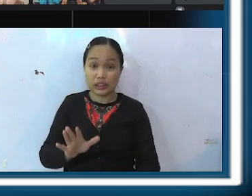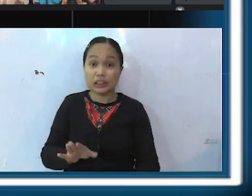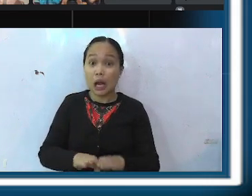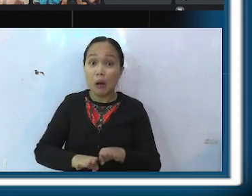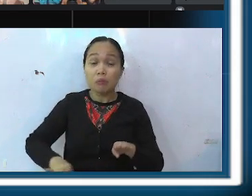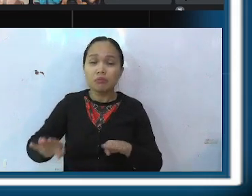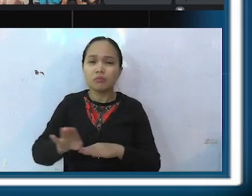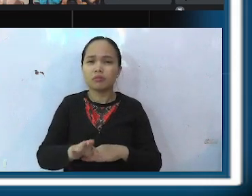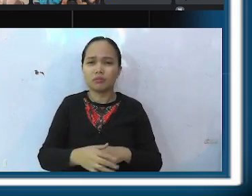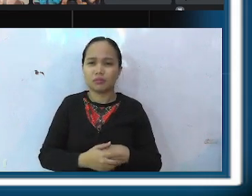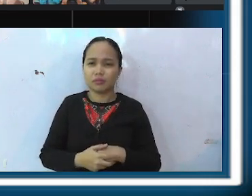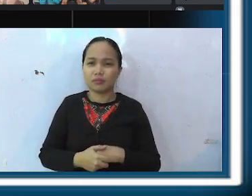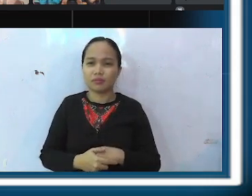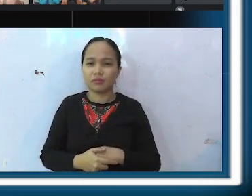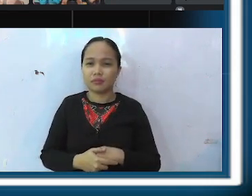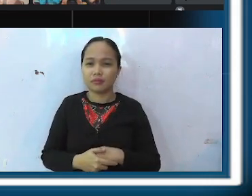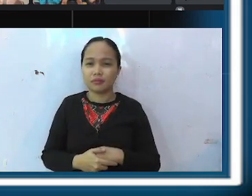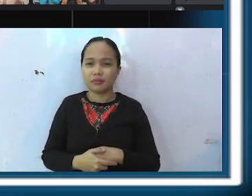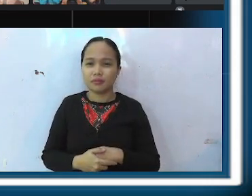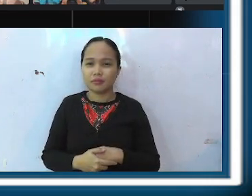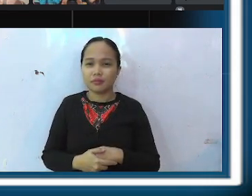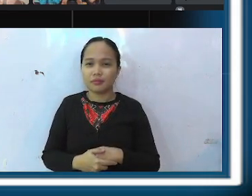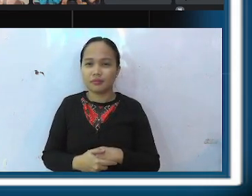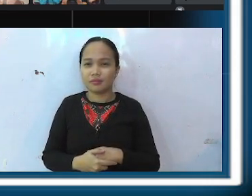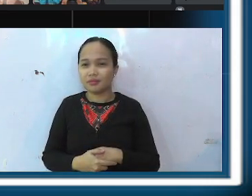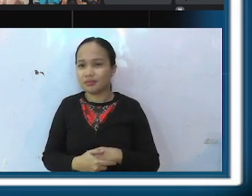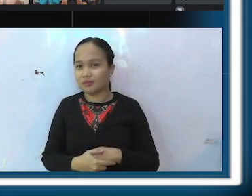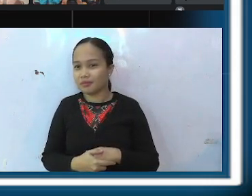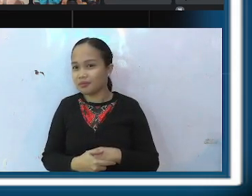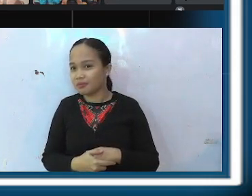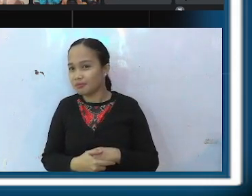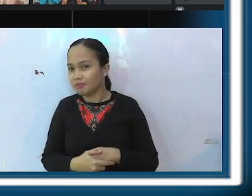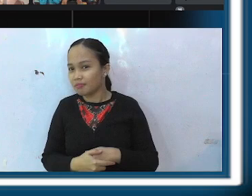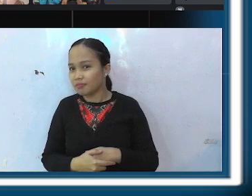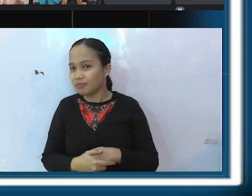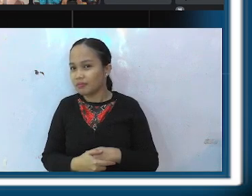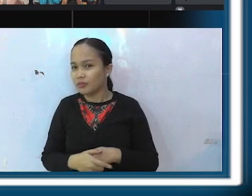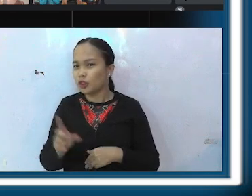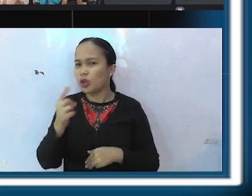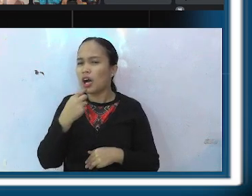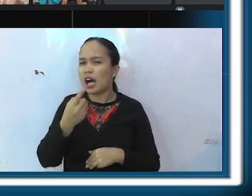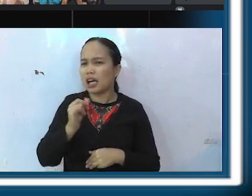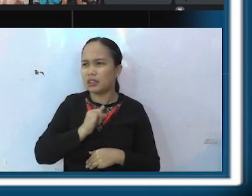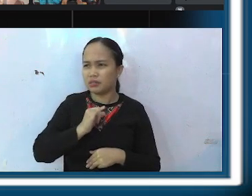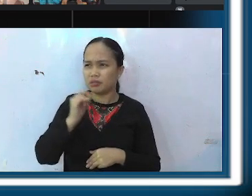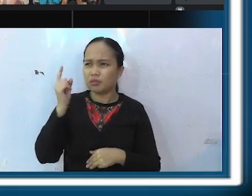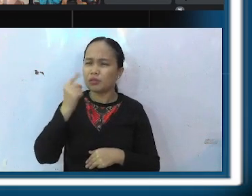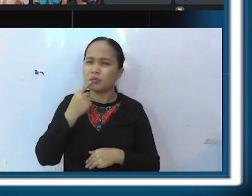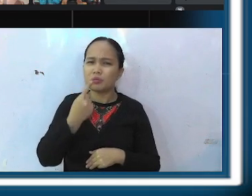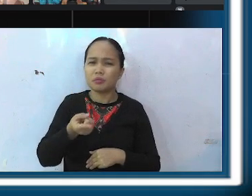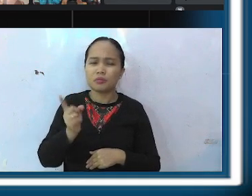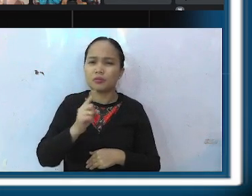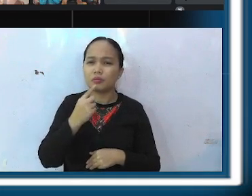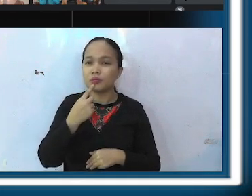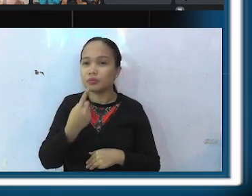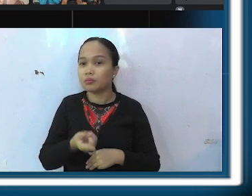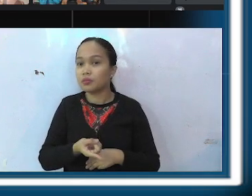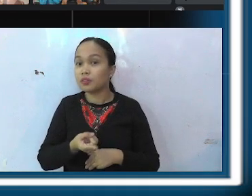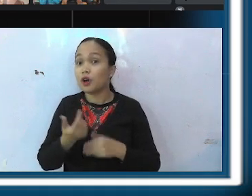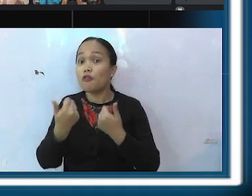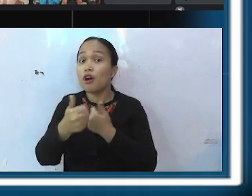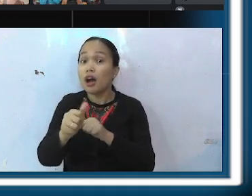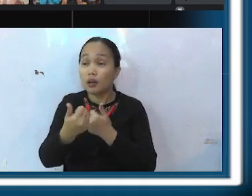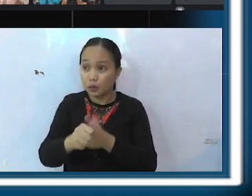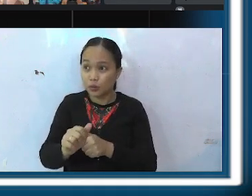You see? Yes, sir. It's a great blessing. Can I say one more thing before we go? Go ahead, sir. Go ahead. Okay, listen, I like what Pastor Gill just said. All right. Follow